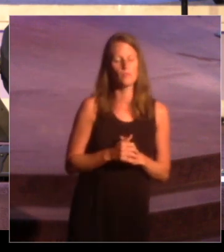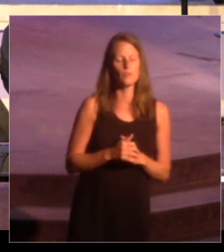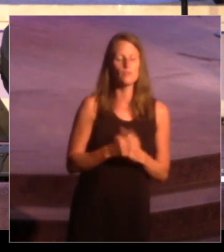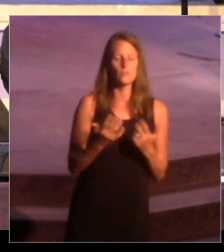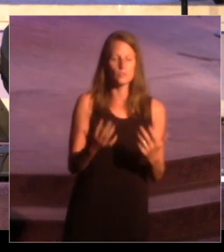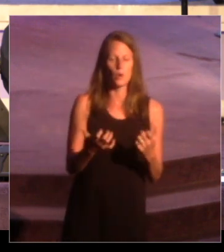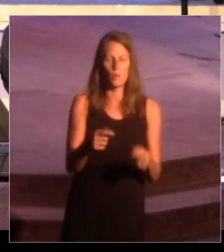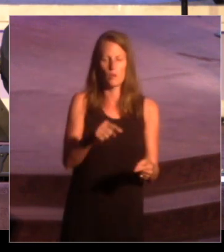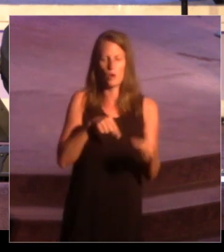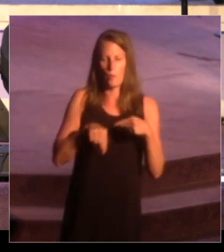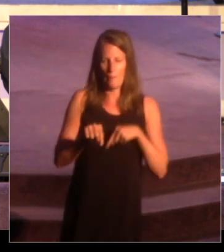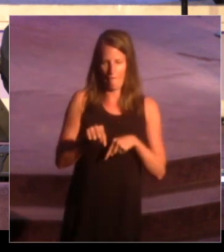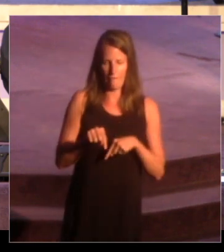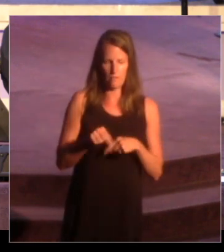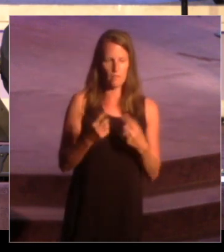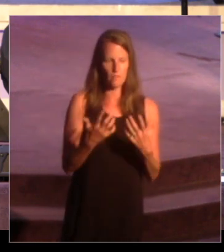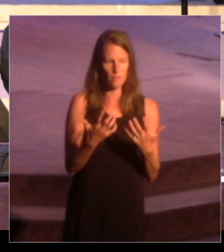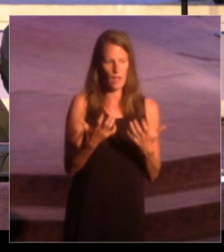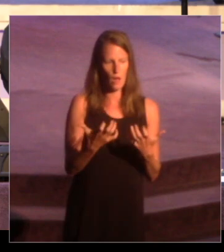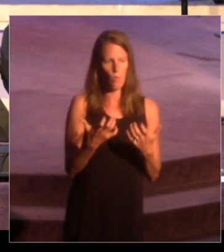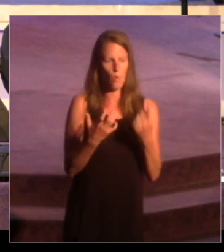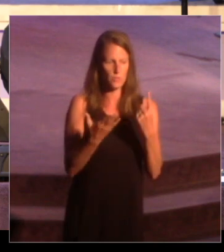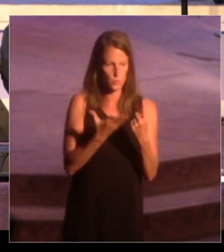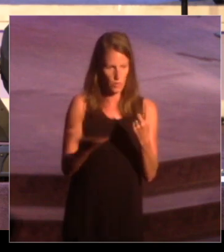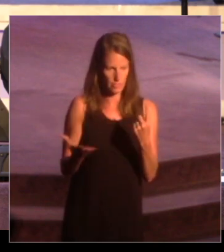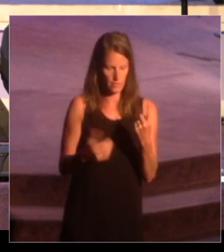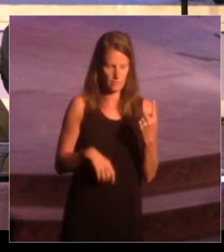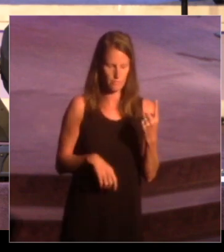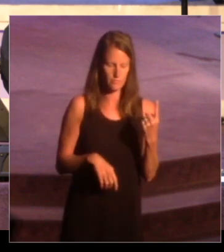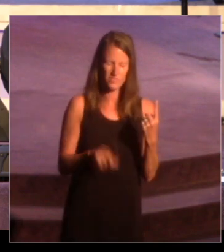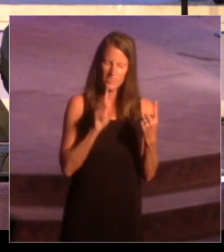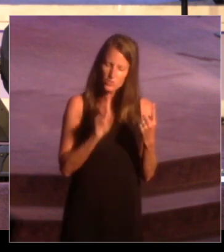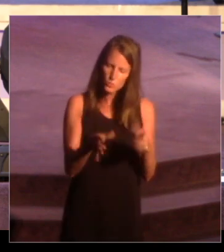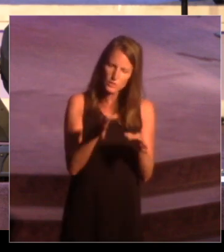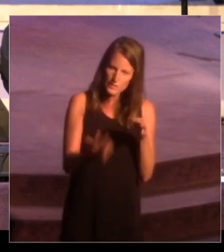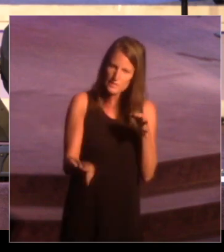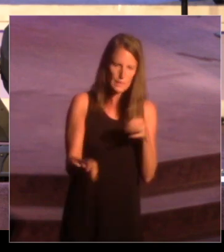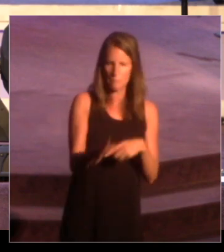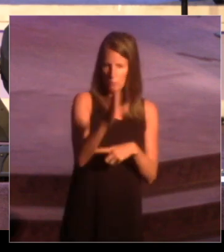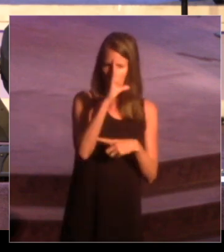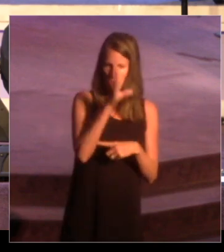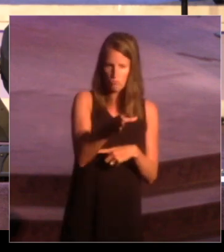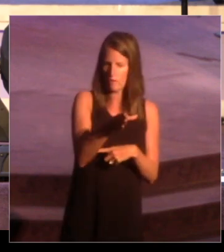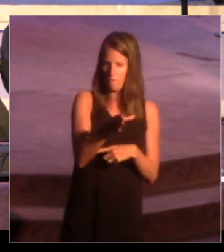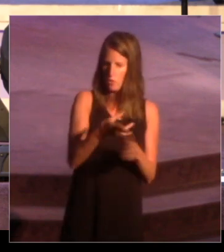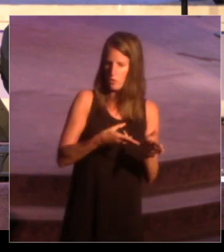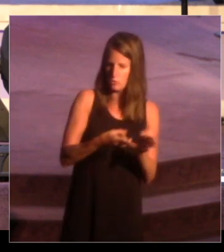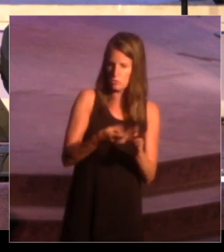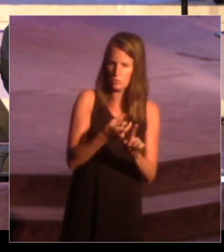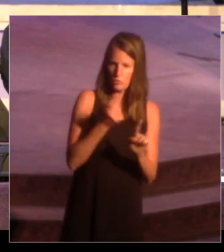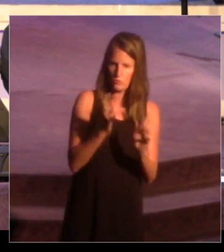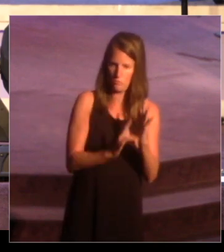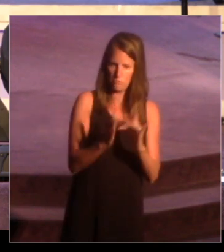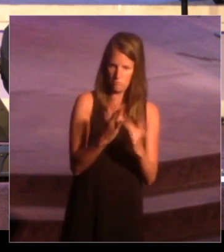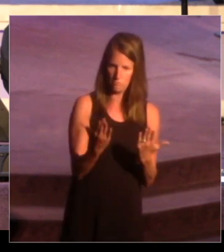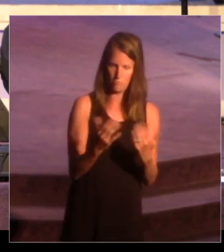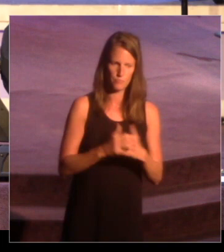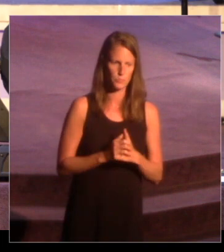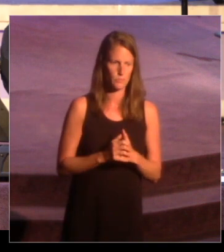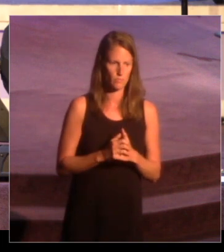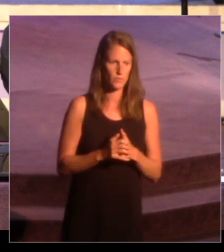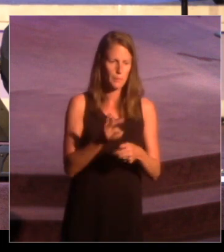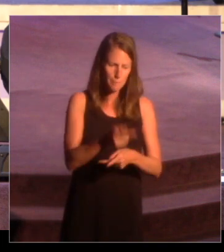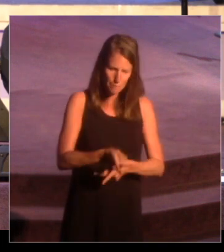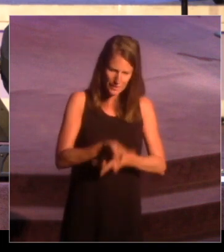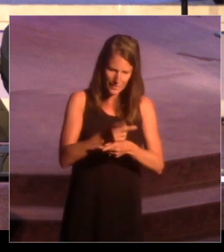I want to go back and just focus on the one big idea. It's a really simple, straightforward truth in this passage. Be